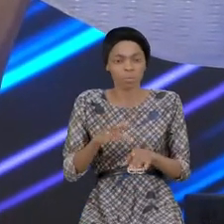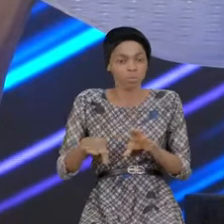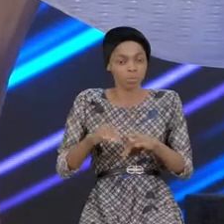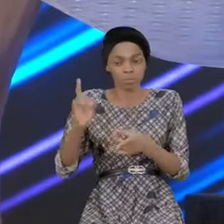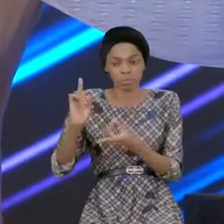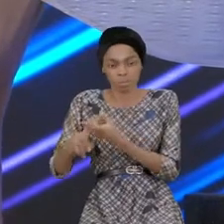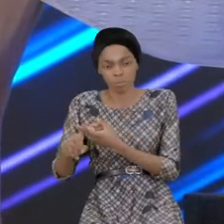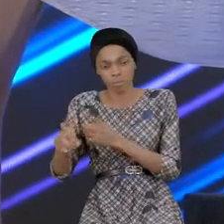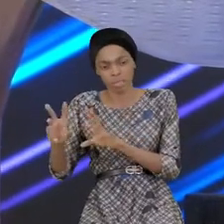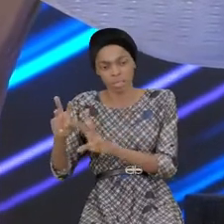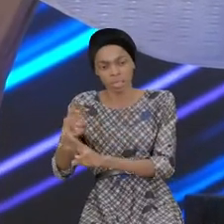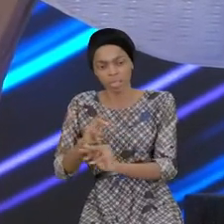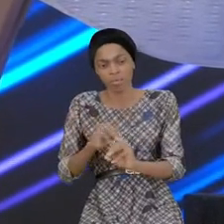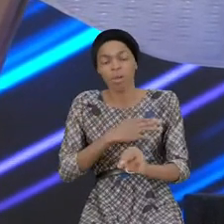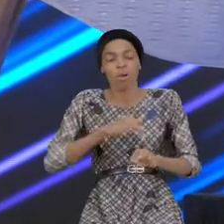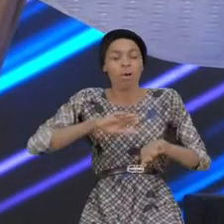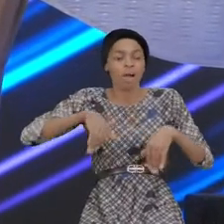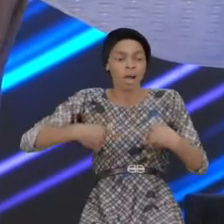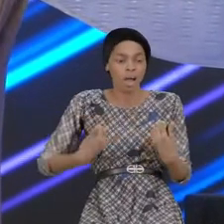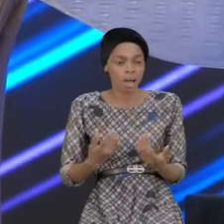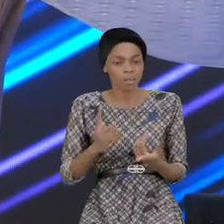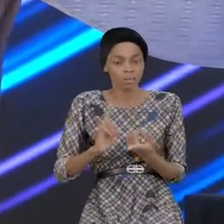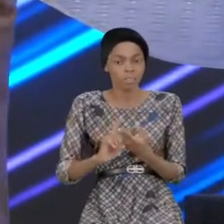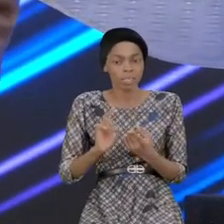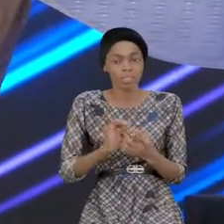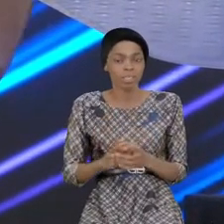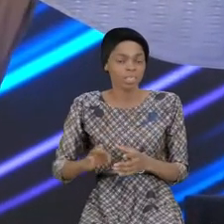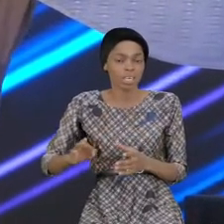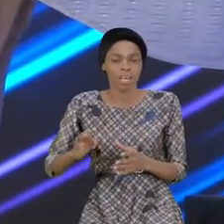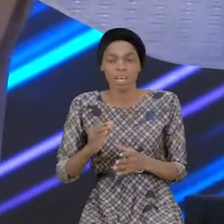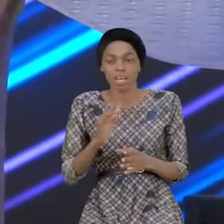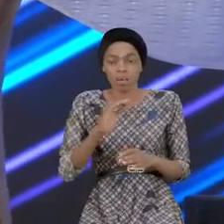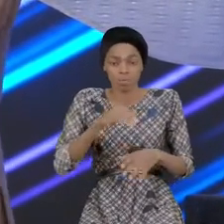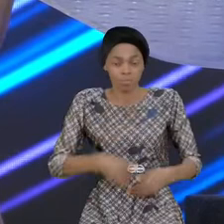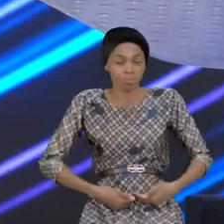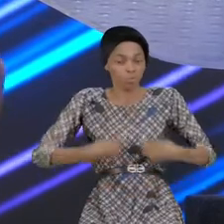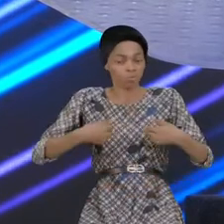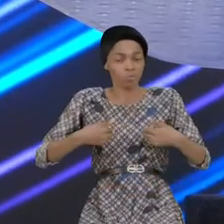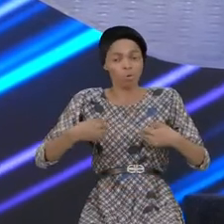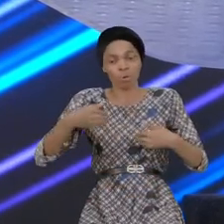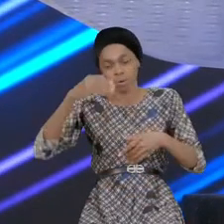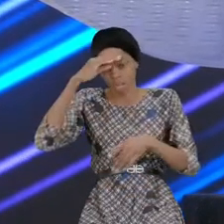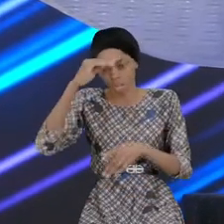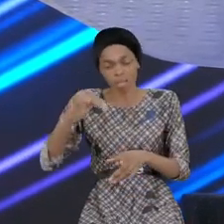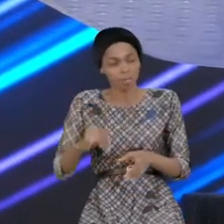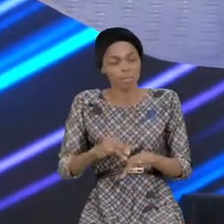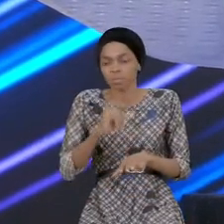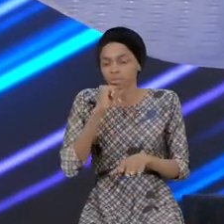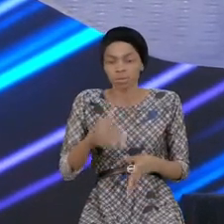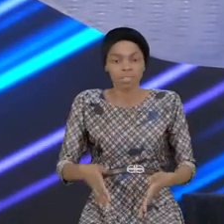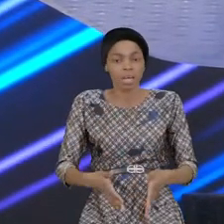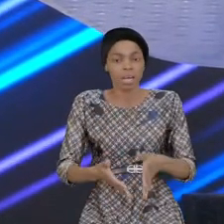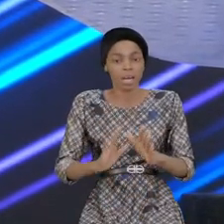they rob him the opposite direction, how they provoke him. He doesn't allow that